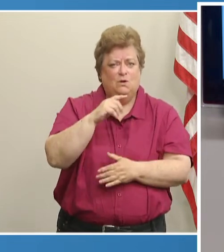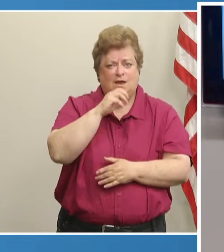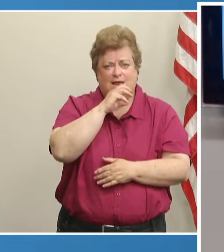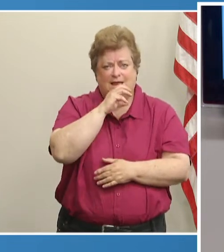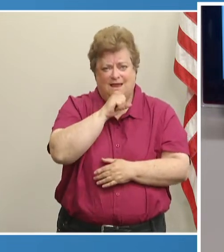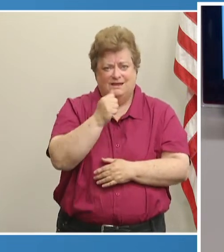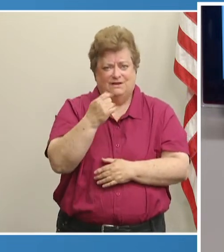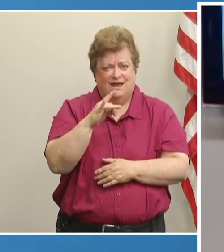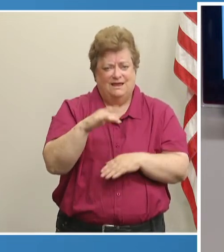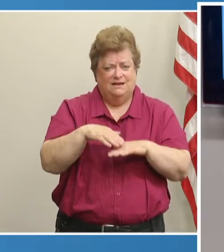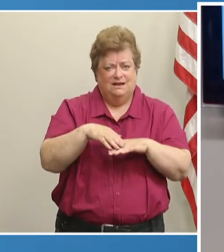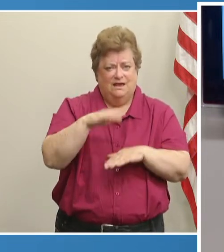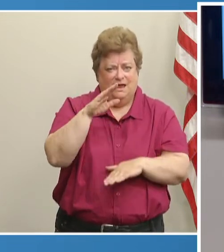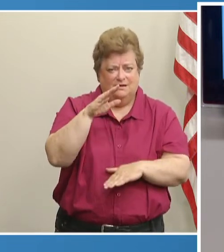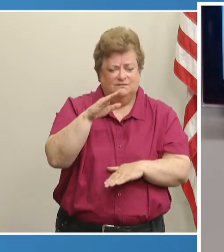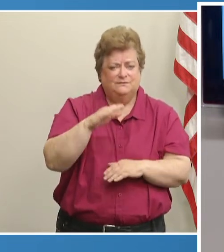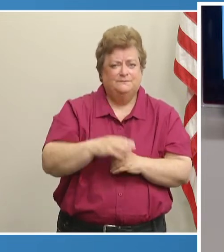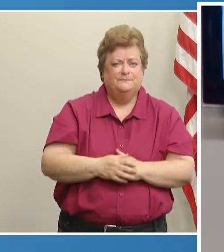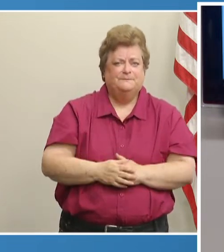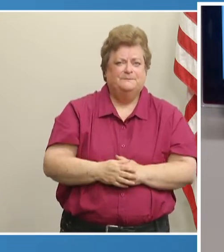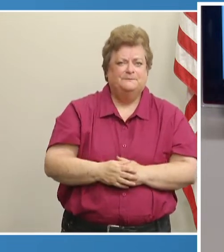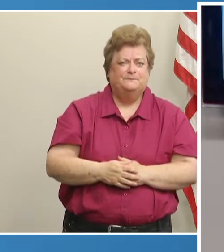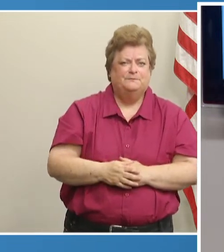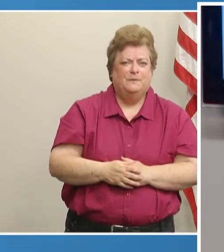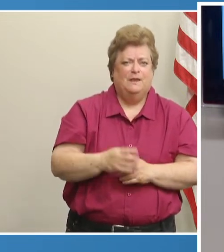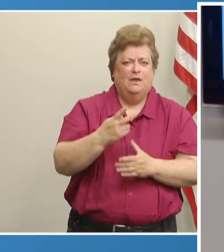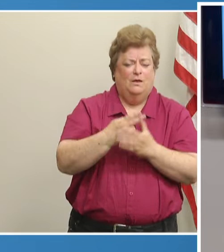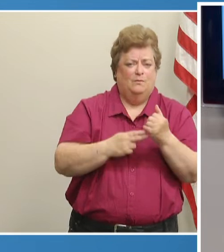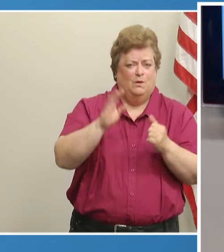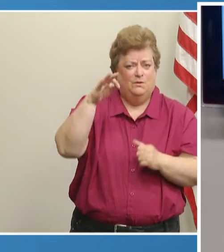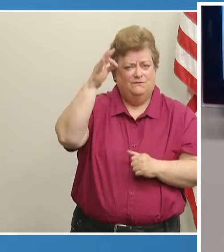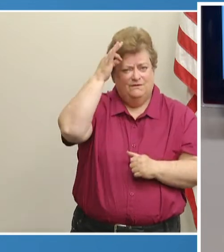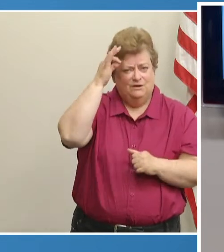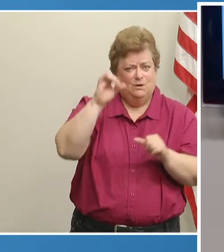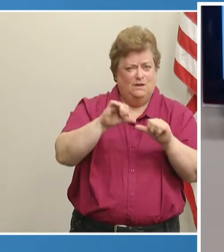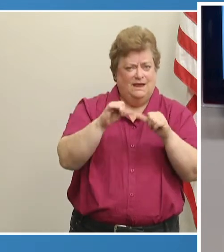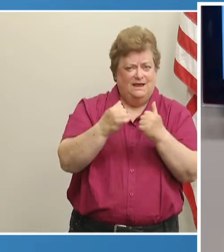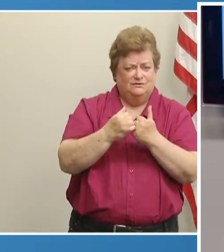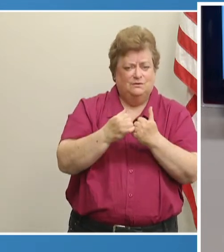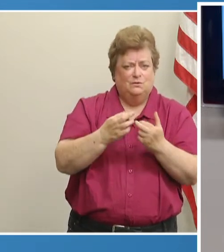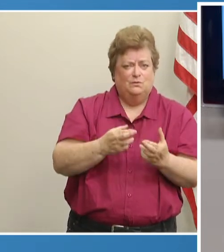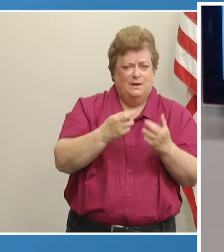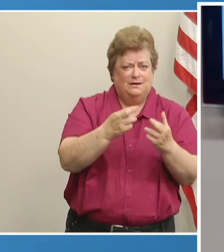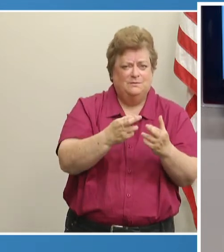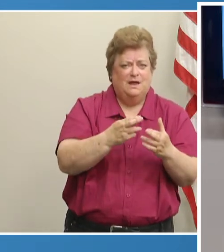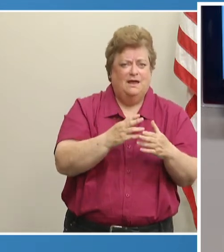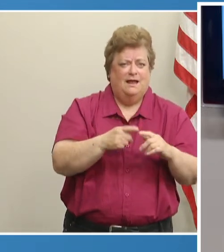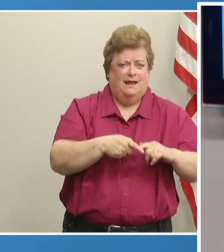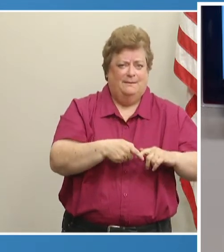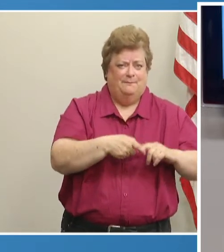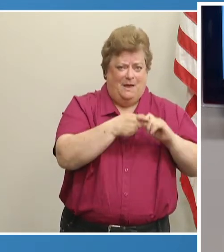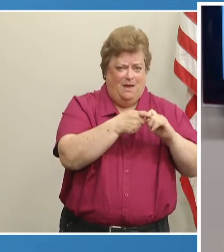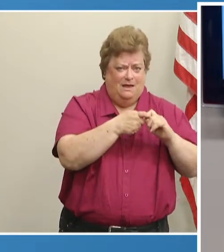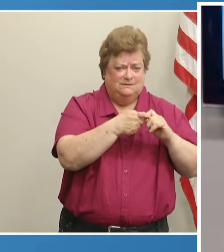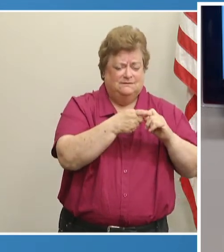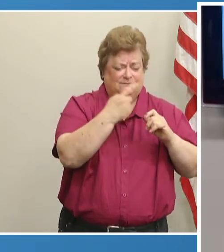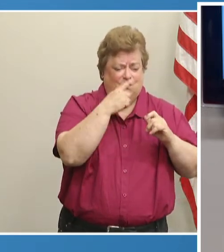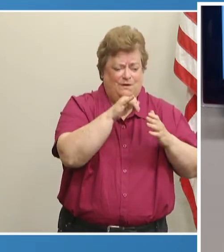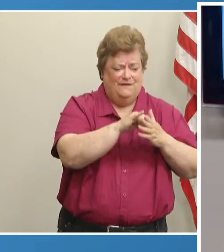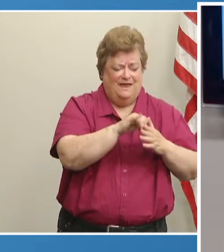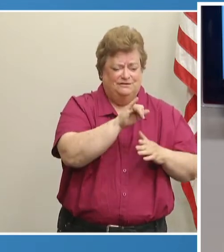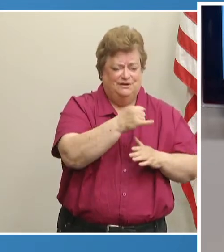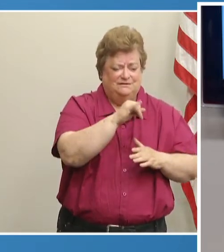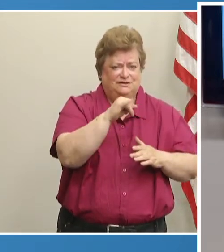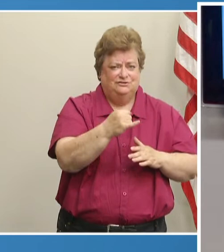older after the temporary pause. Both federal agencies recommended a pause in the use of Johnson & Johnson